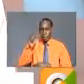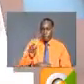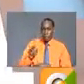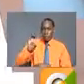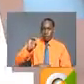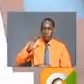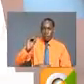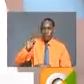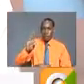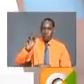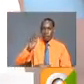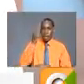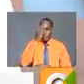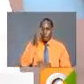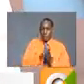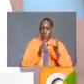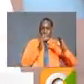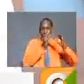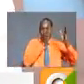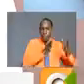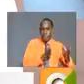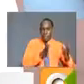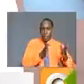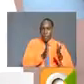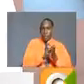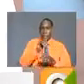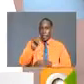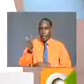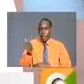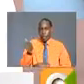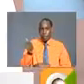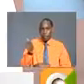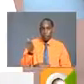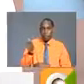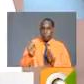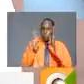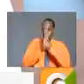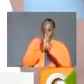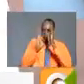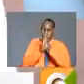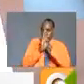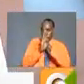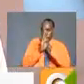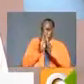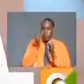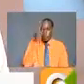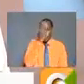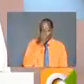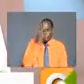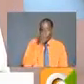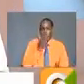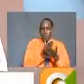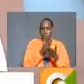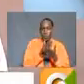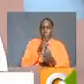blush. And even the Russian oligarchs and Arabian oil sheikhs hide their faces in utter embarrassment.